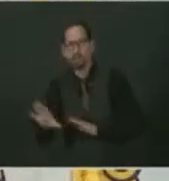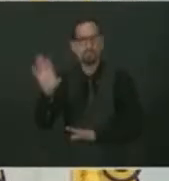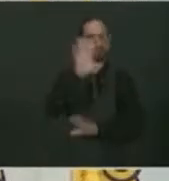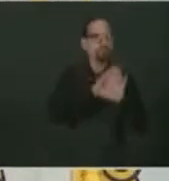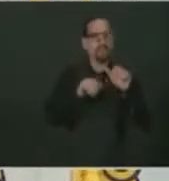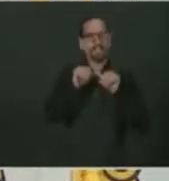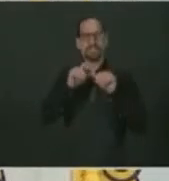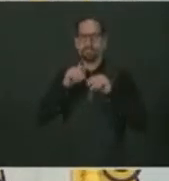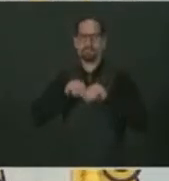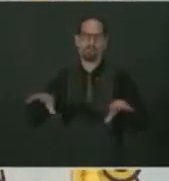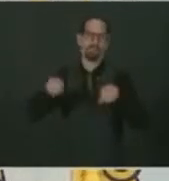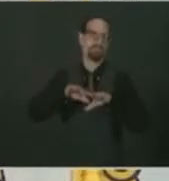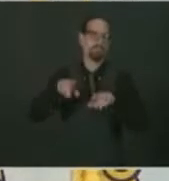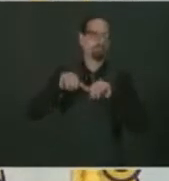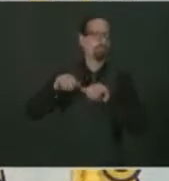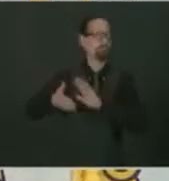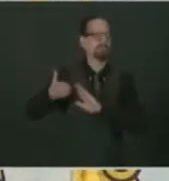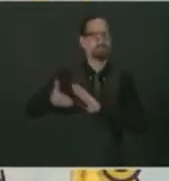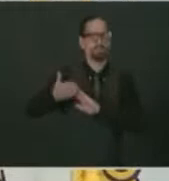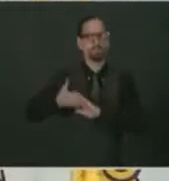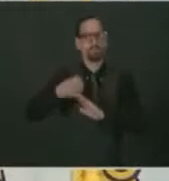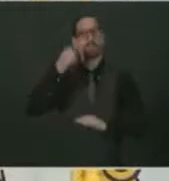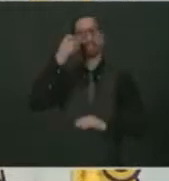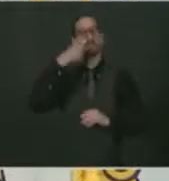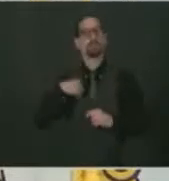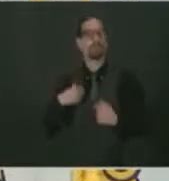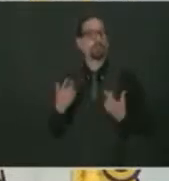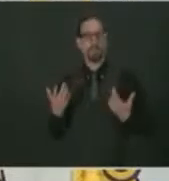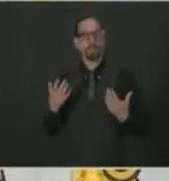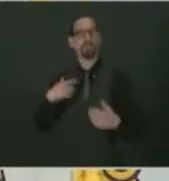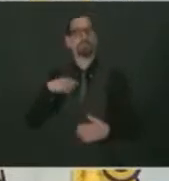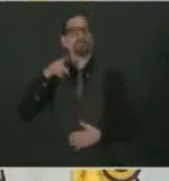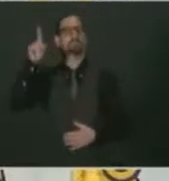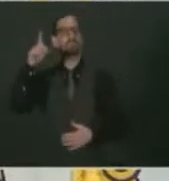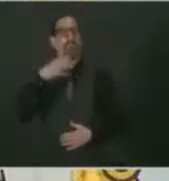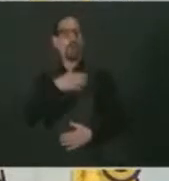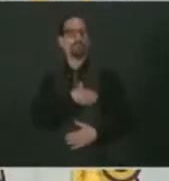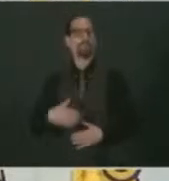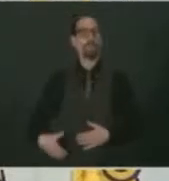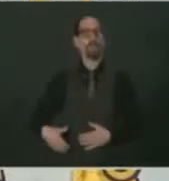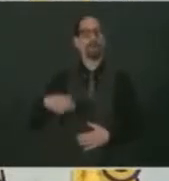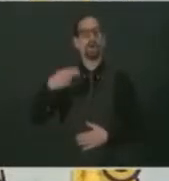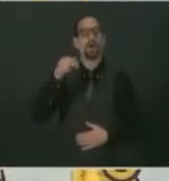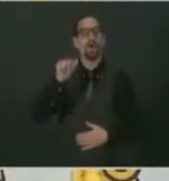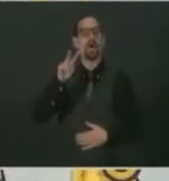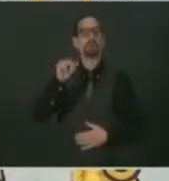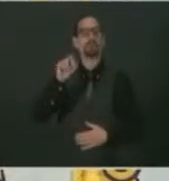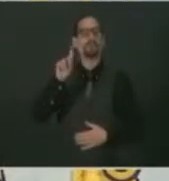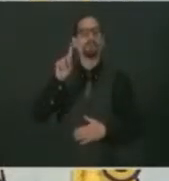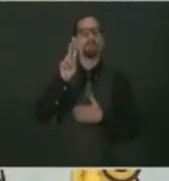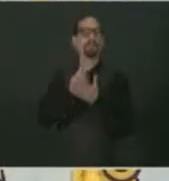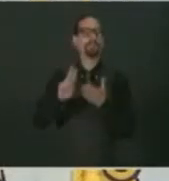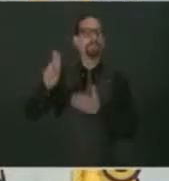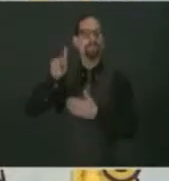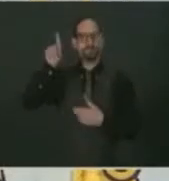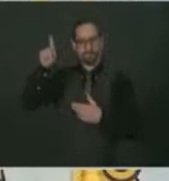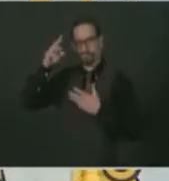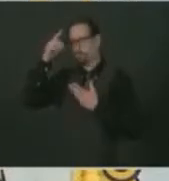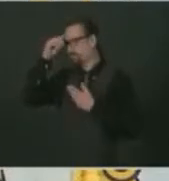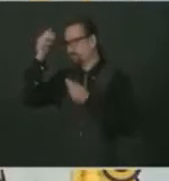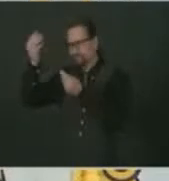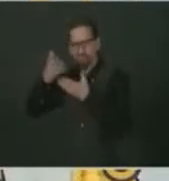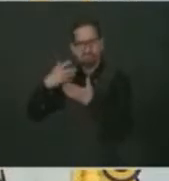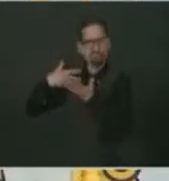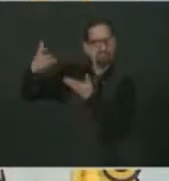us in early February to a B today, and we're going to continue to help improve that grade